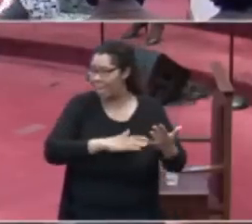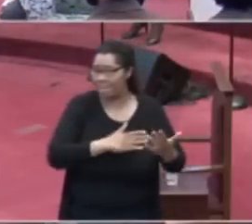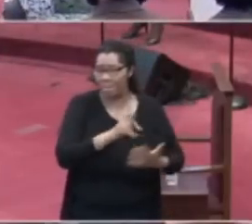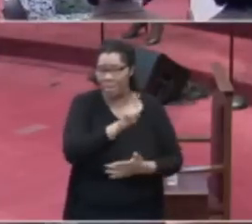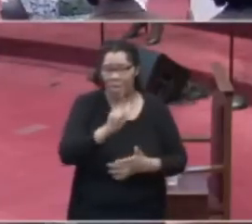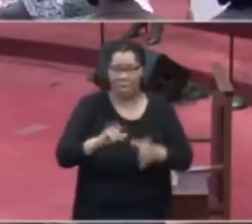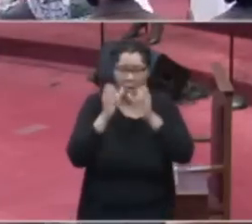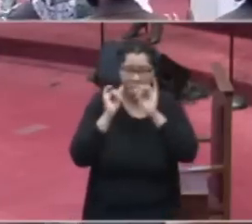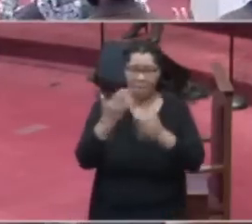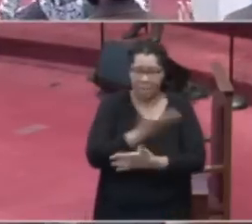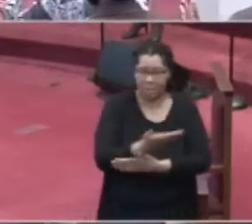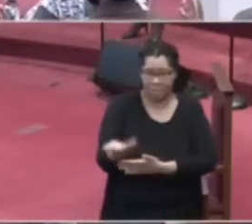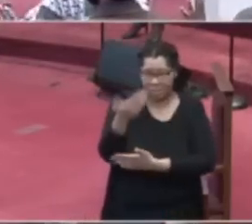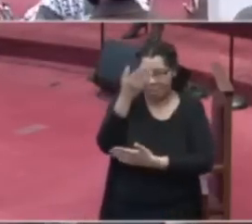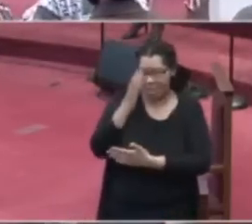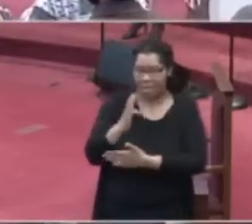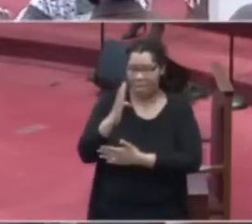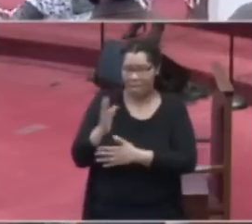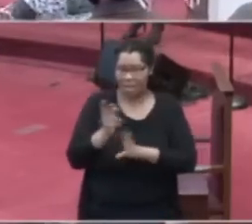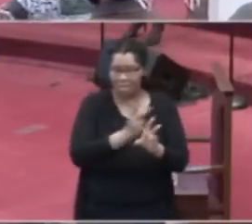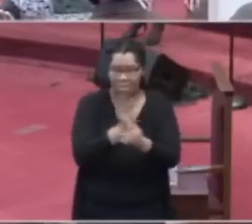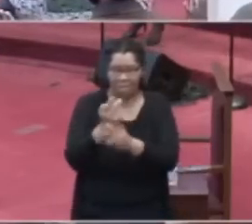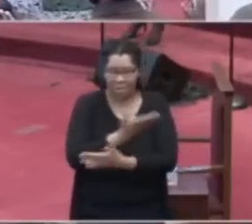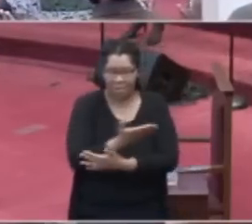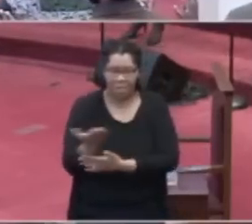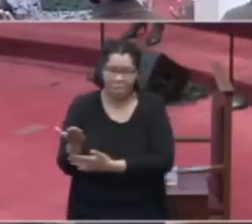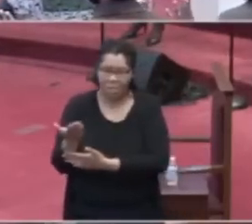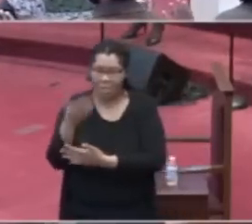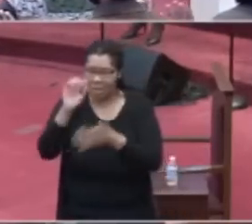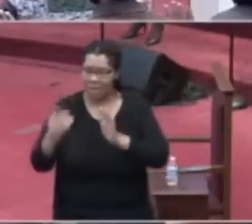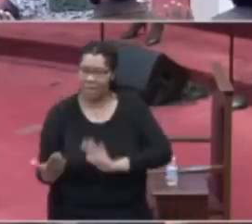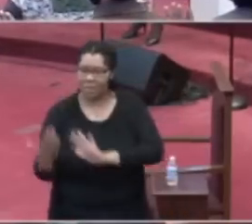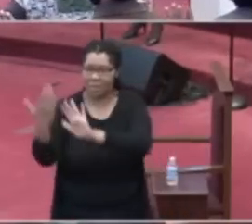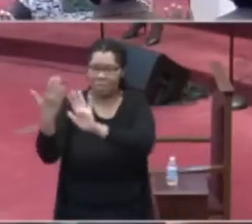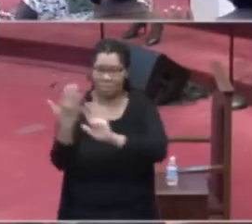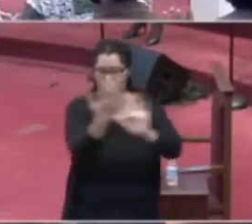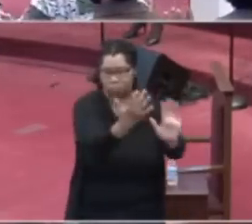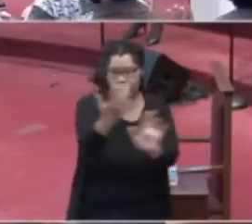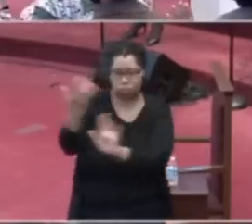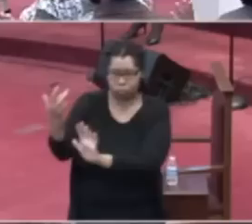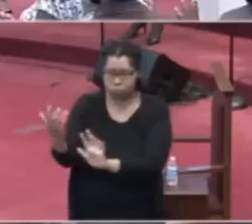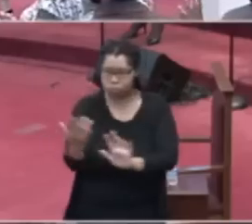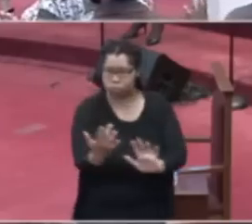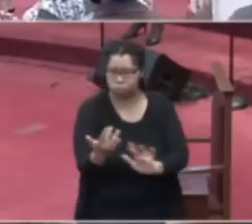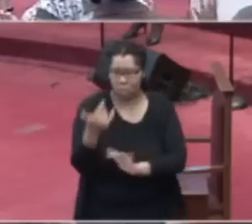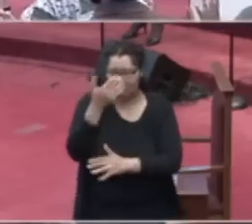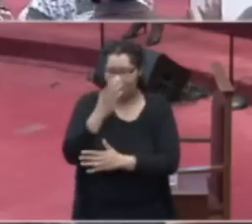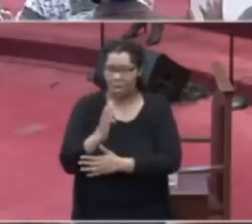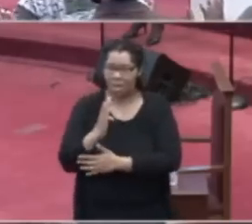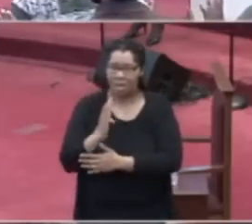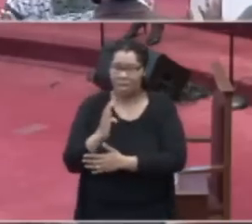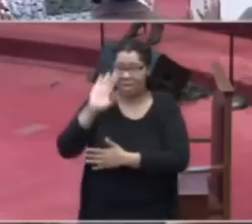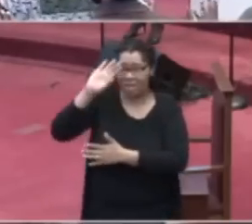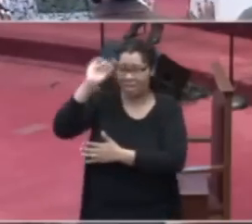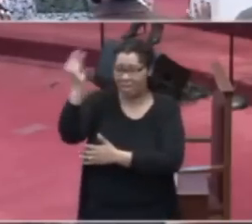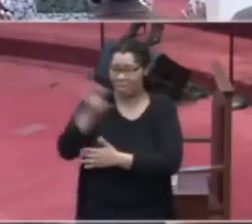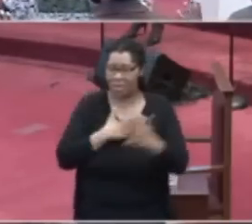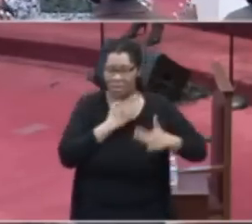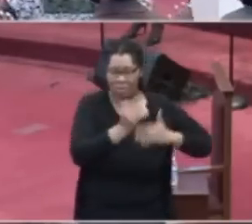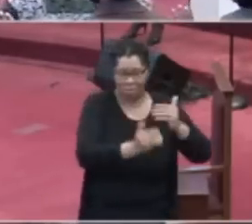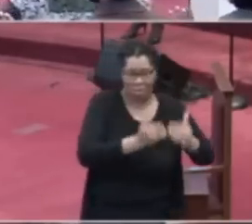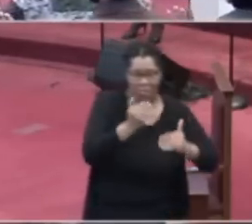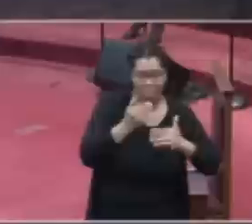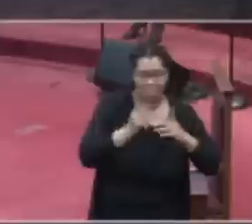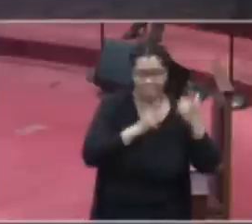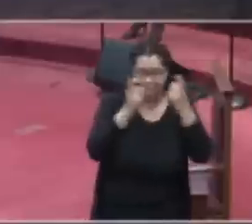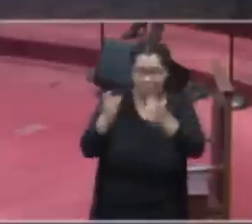May the Lord bless you. May God keep you. May God make his face to shine upon you. May God be gracious unto